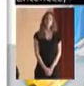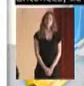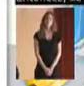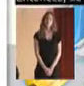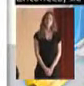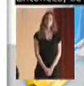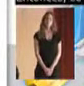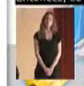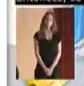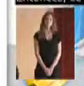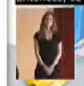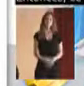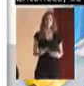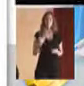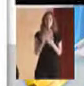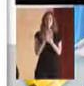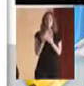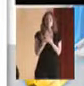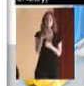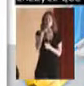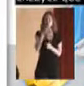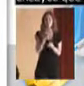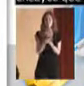So it has been demonstrated in some